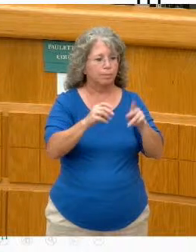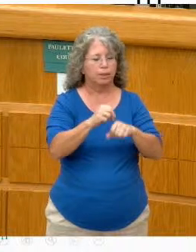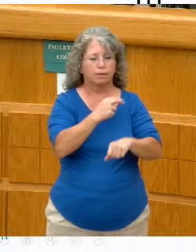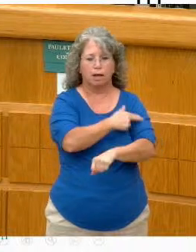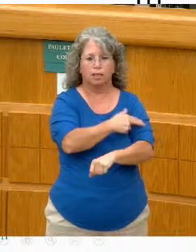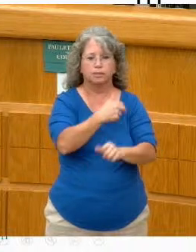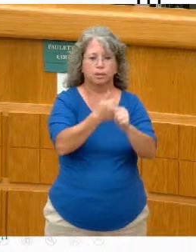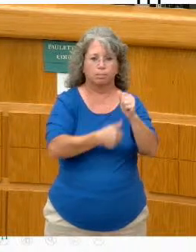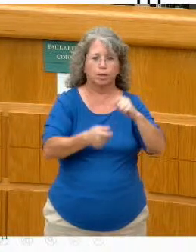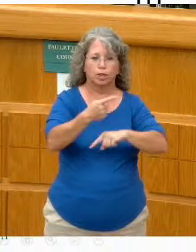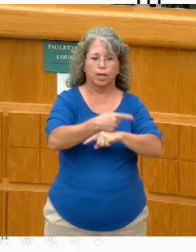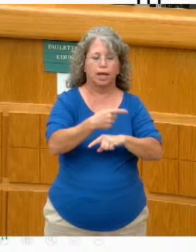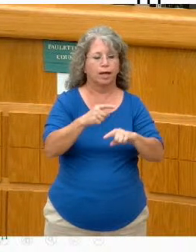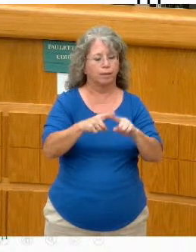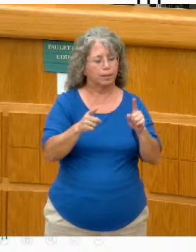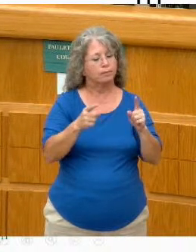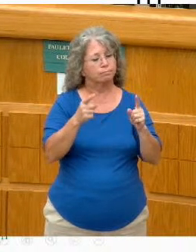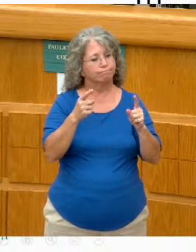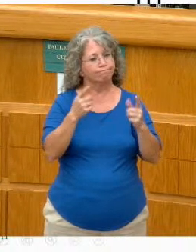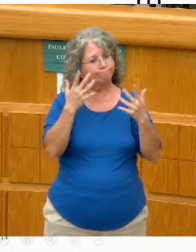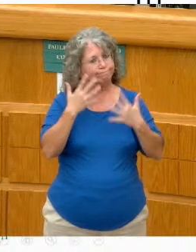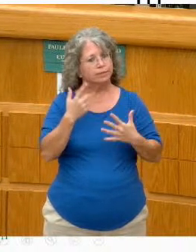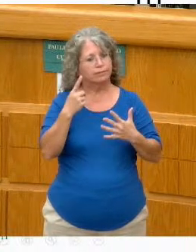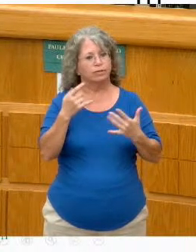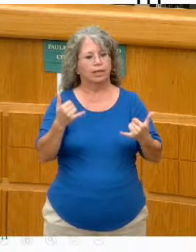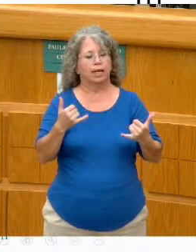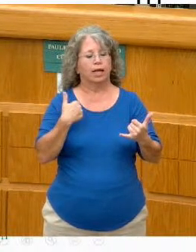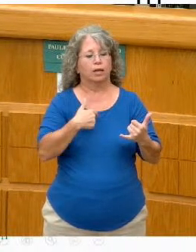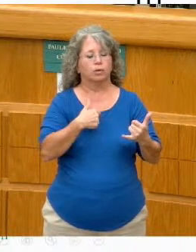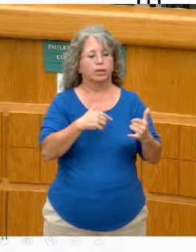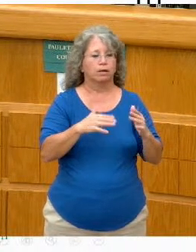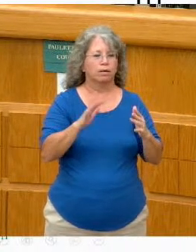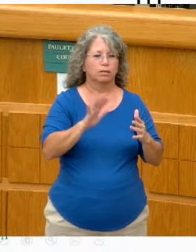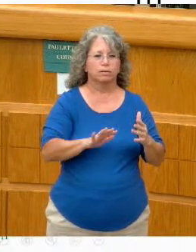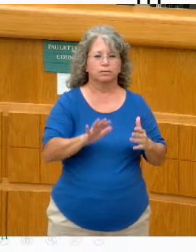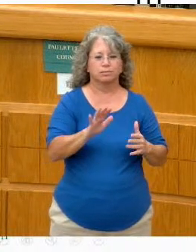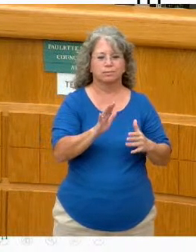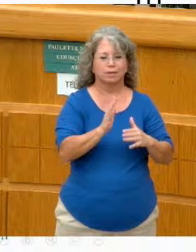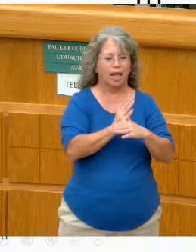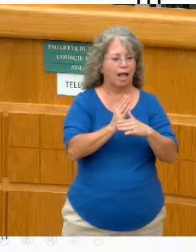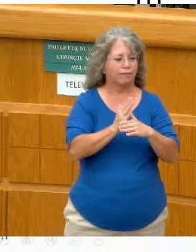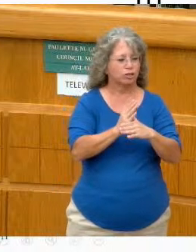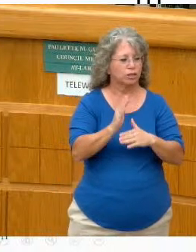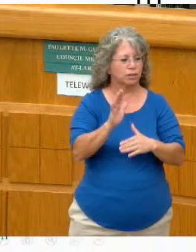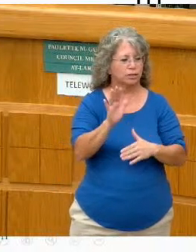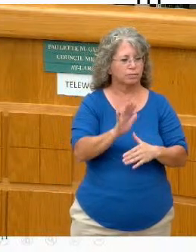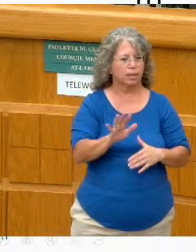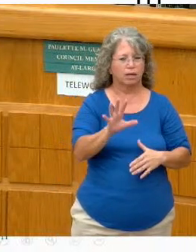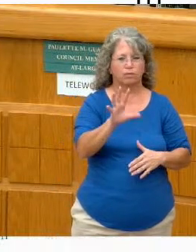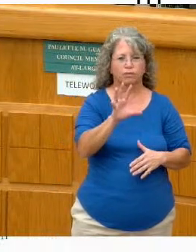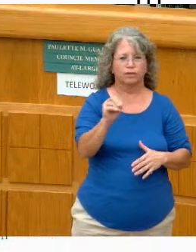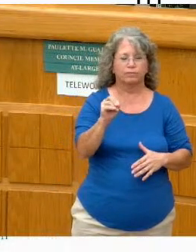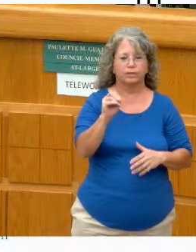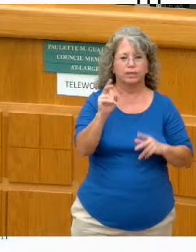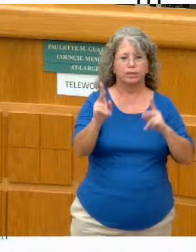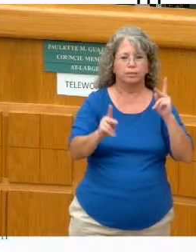right now, we're up here with about 50 people, maybe slightly under 50 people